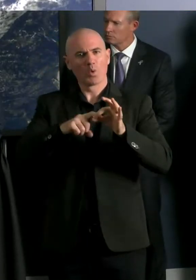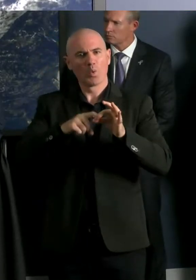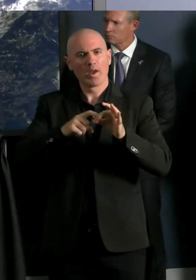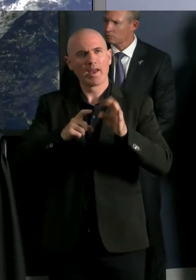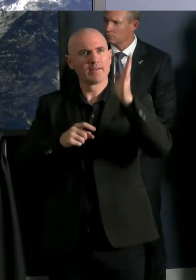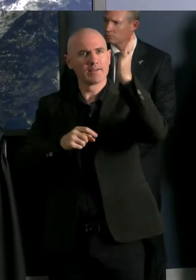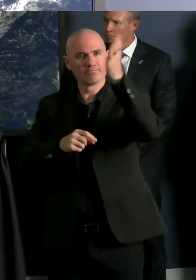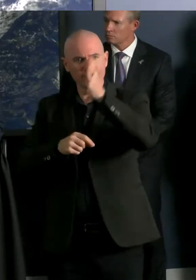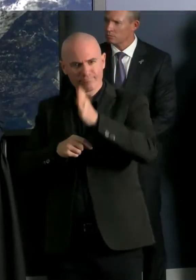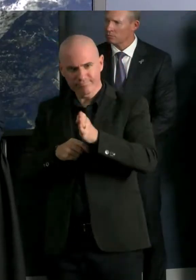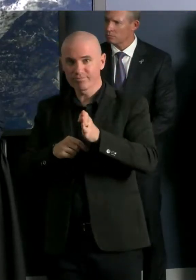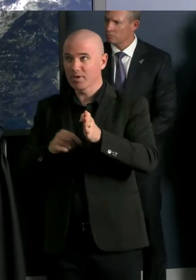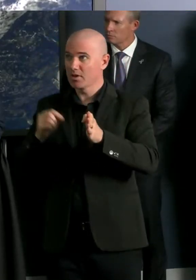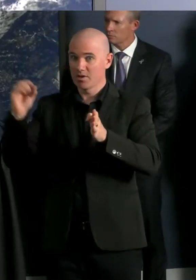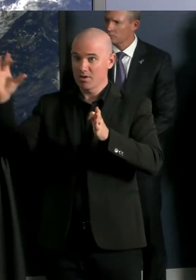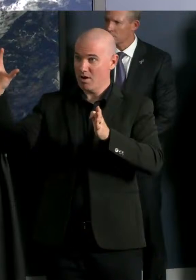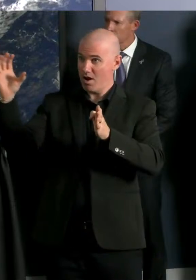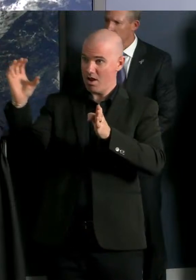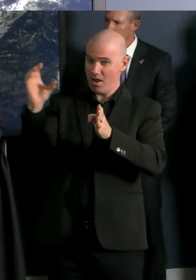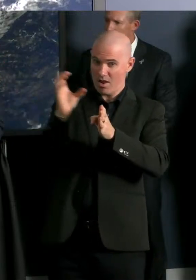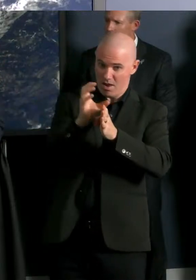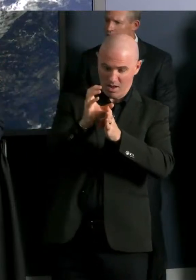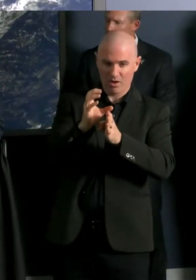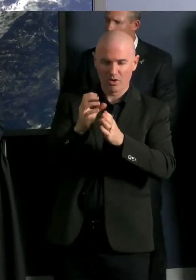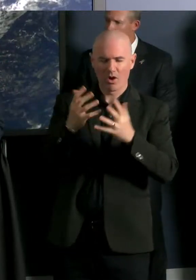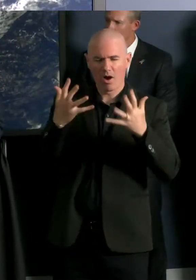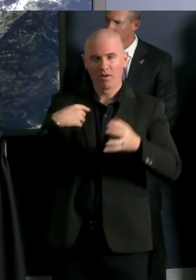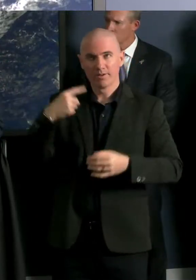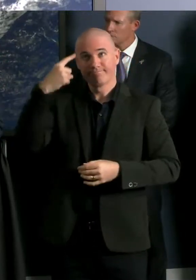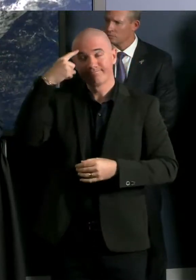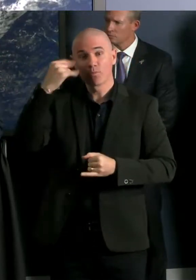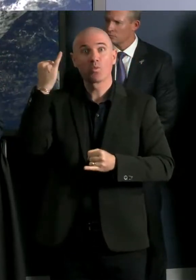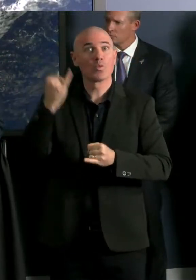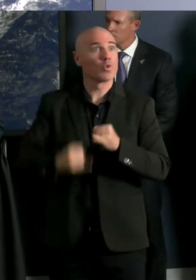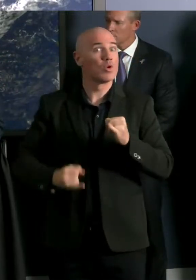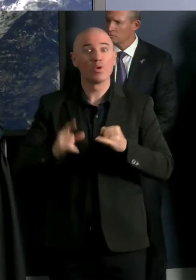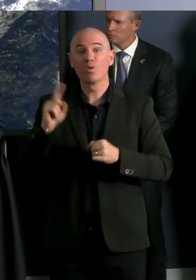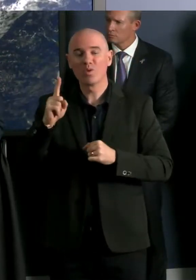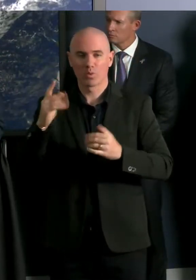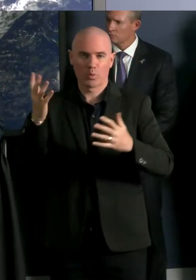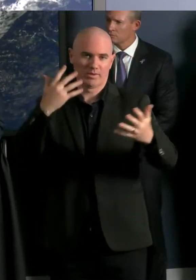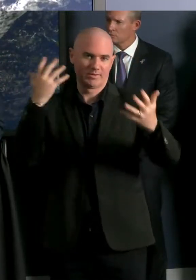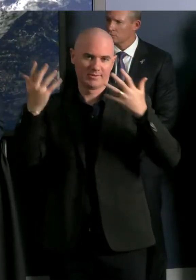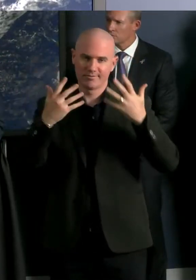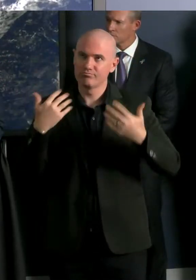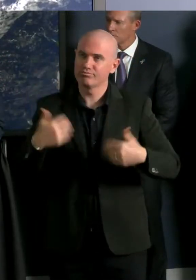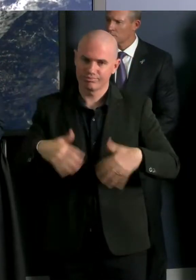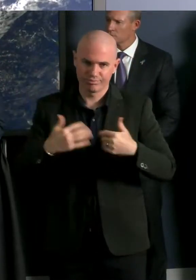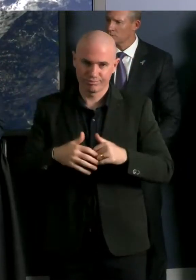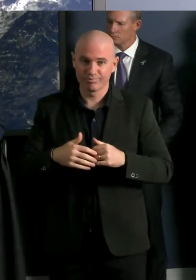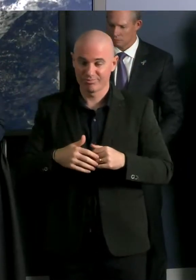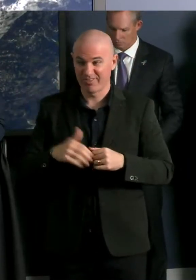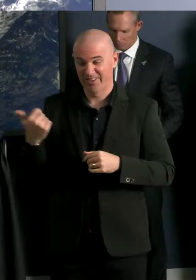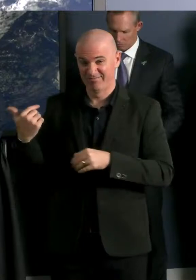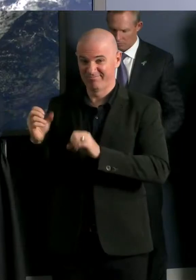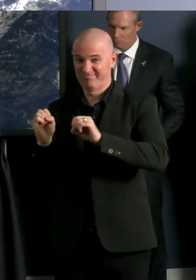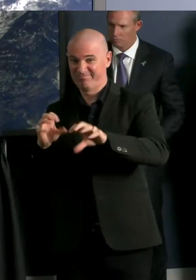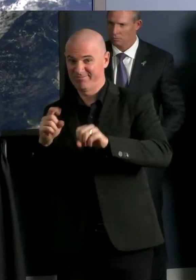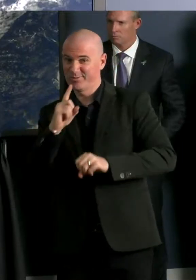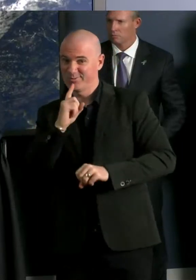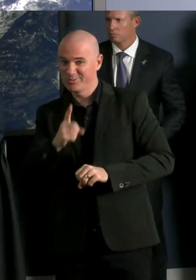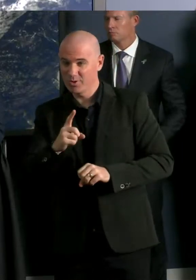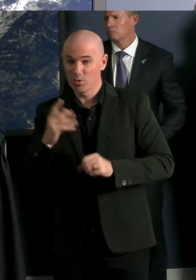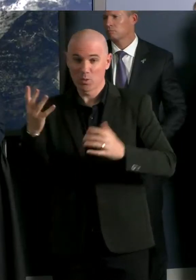greatest concern often relates to destructive wind gusts. You've heard today there will be gale force winds, there will be